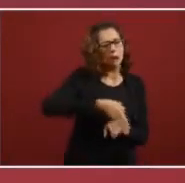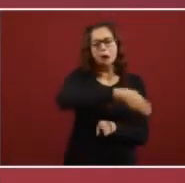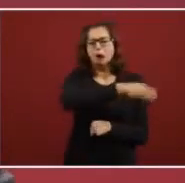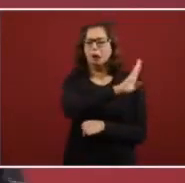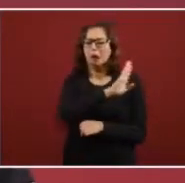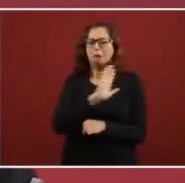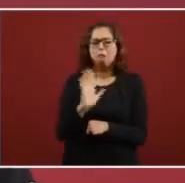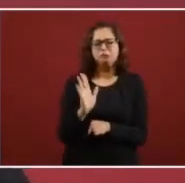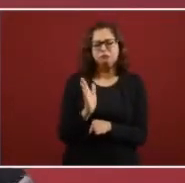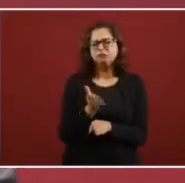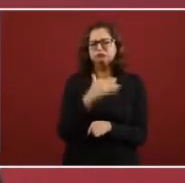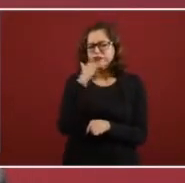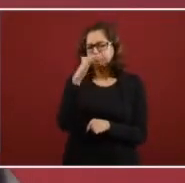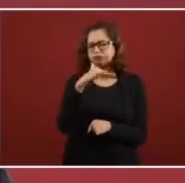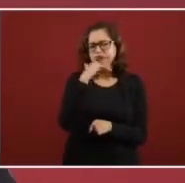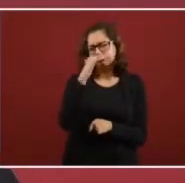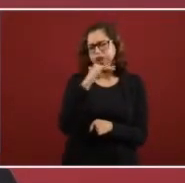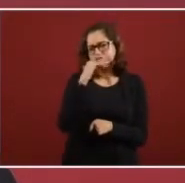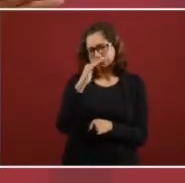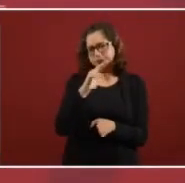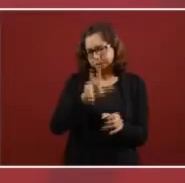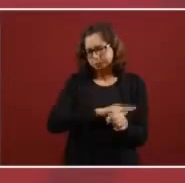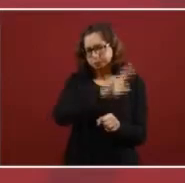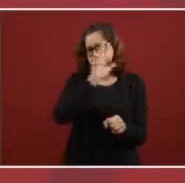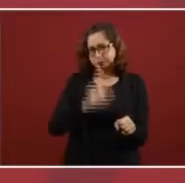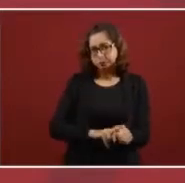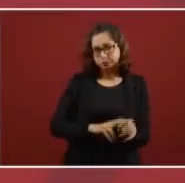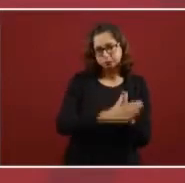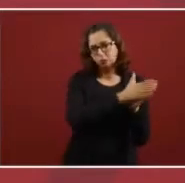No hay president. There is no president.